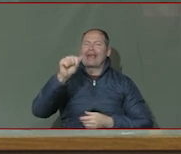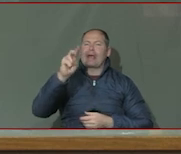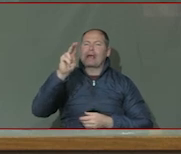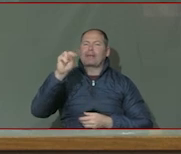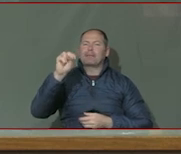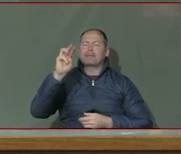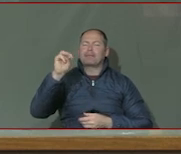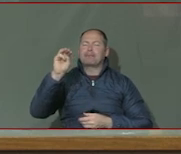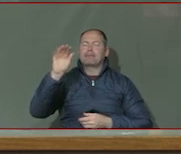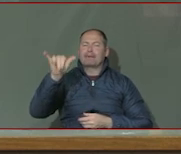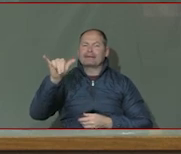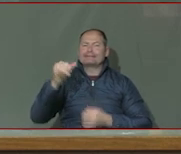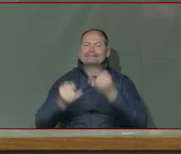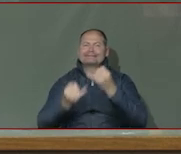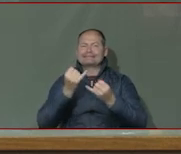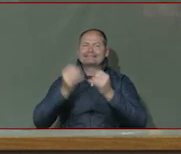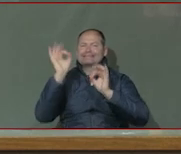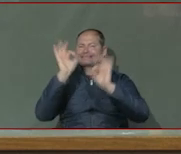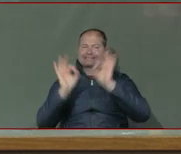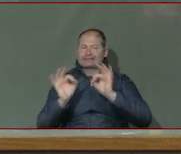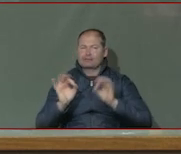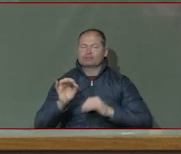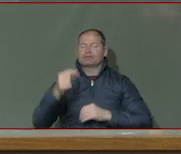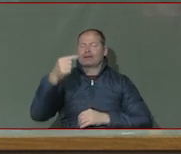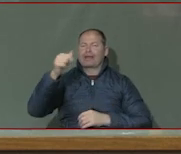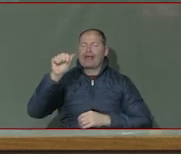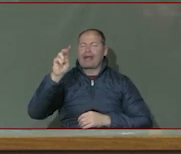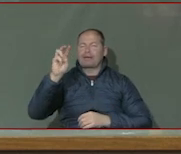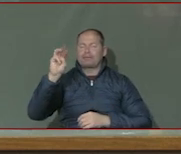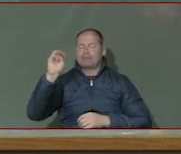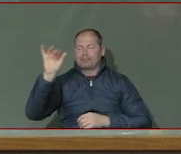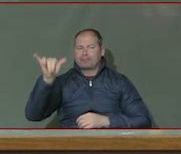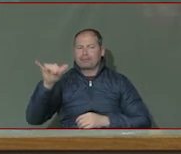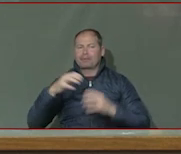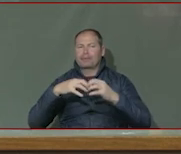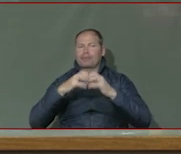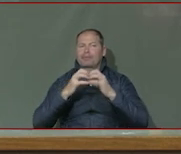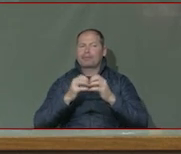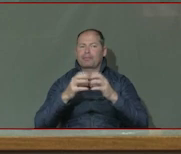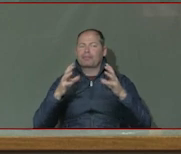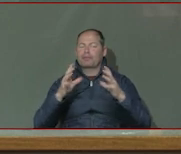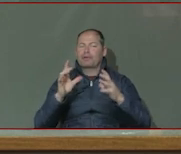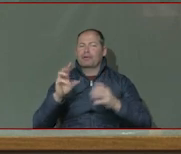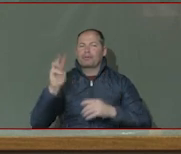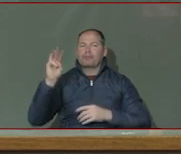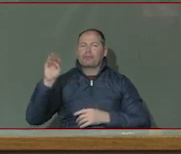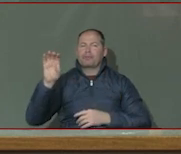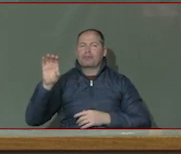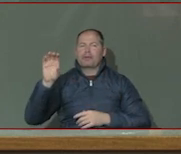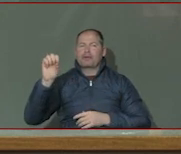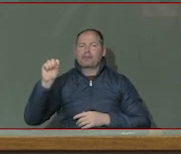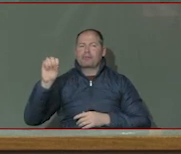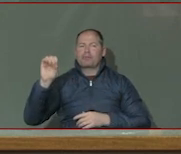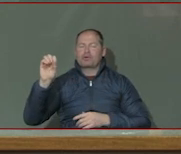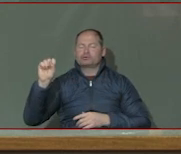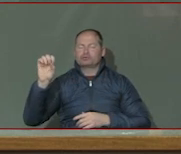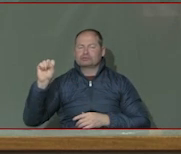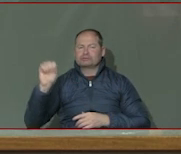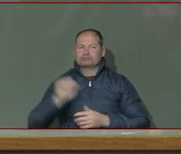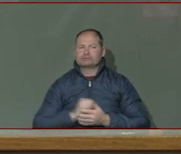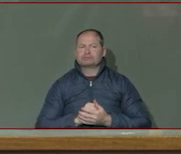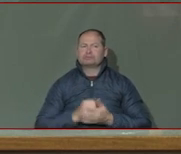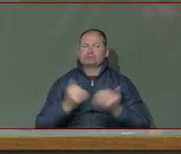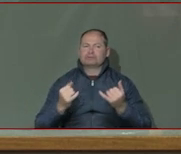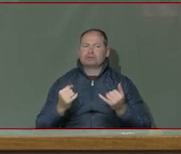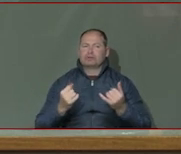cells, gametes. And what forms the gametes, what process? And when these gametes are going to get together, you write here